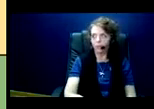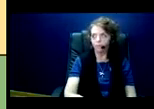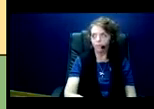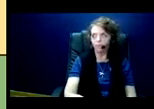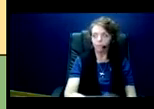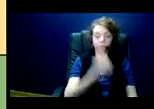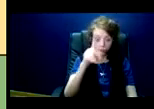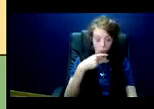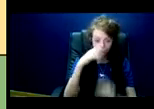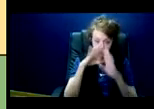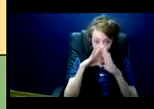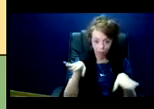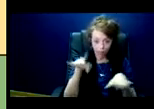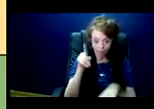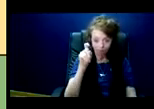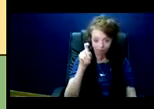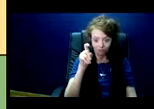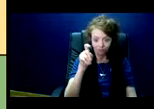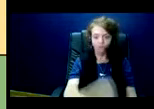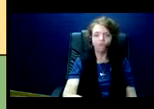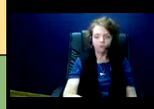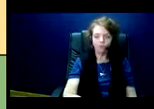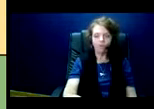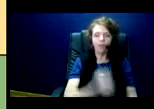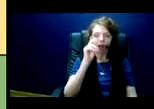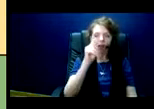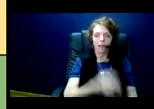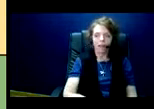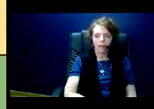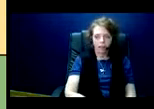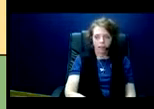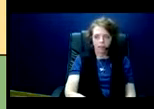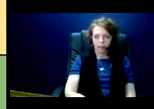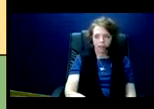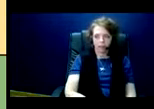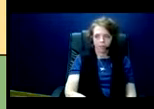You said quiet? Yeah. Mm-hmm. Okay, I'm ready.